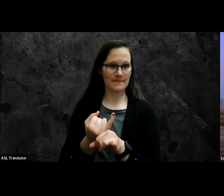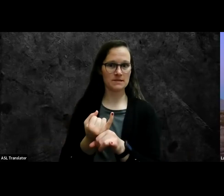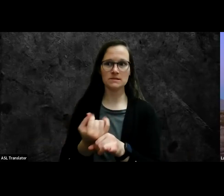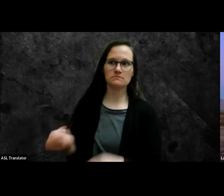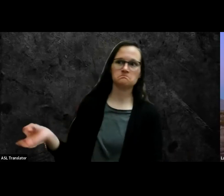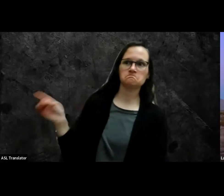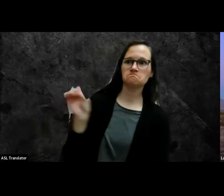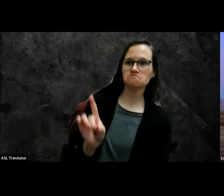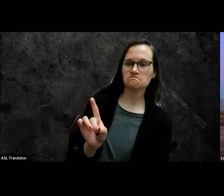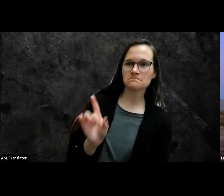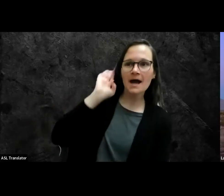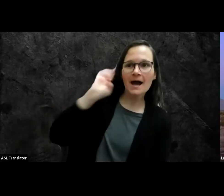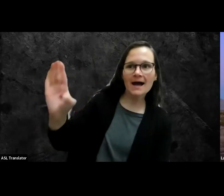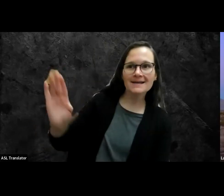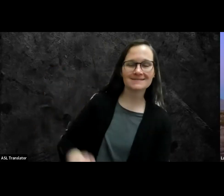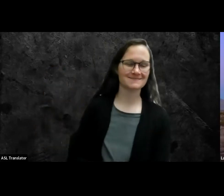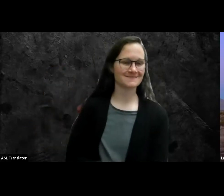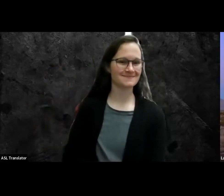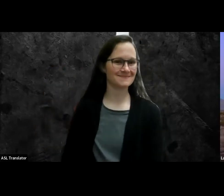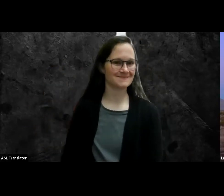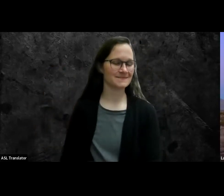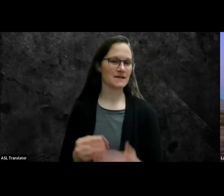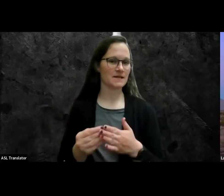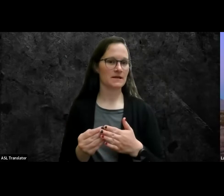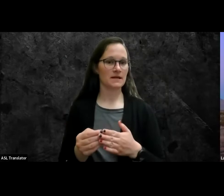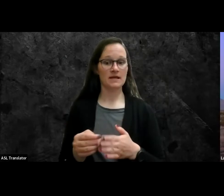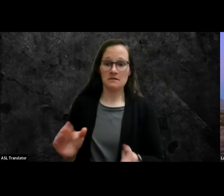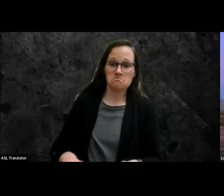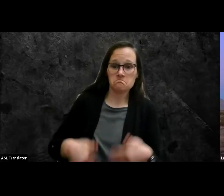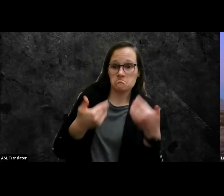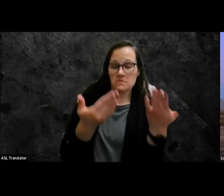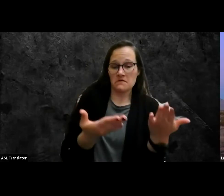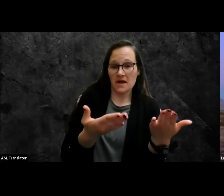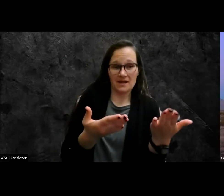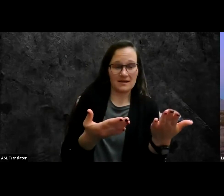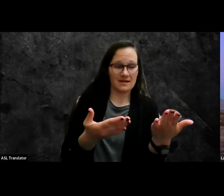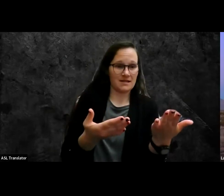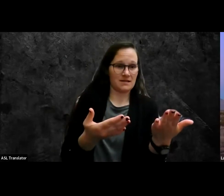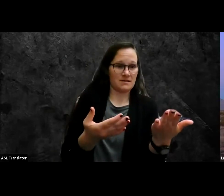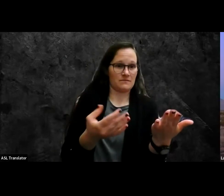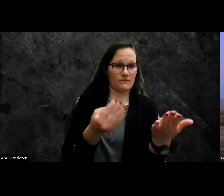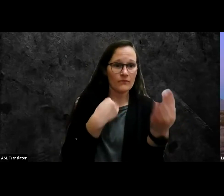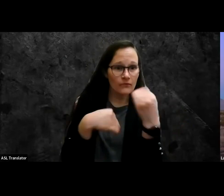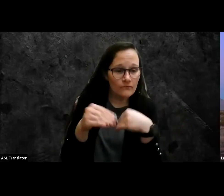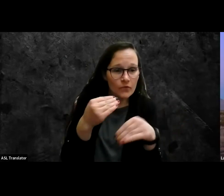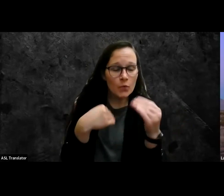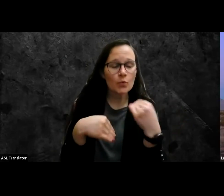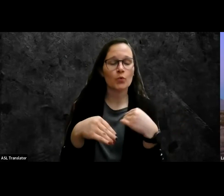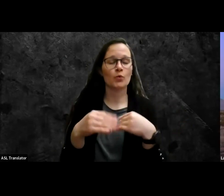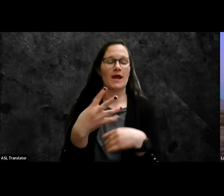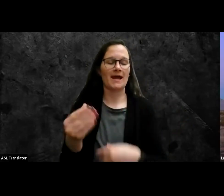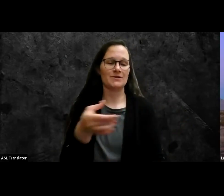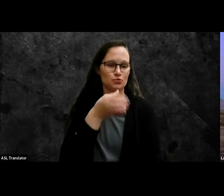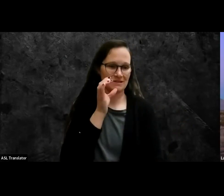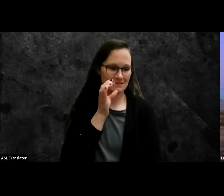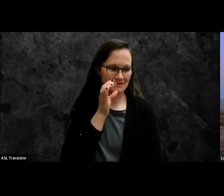outlook, a morale boost, and even for food, snacks, and drinks in those first weeks when we were coordinating for volunteers on the ground.